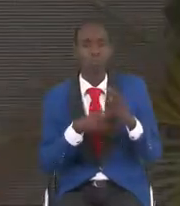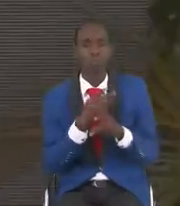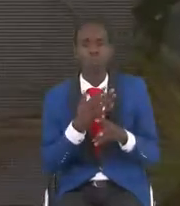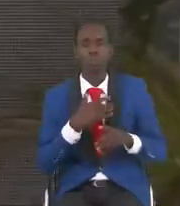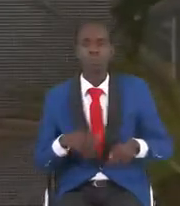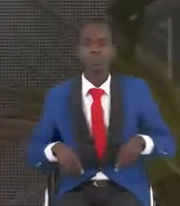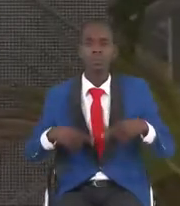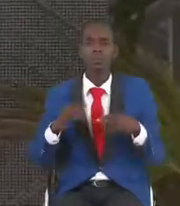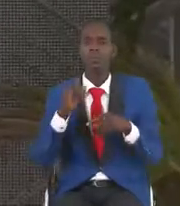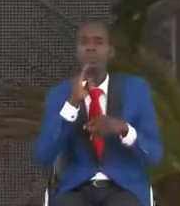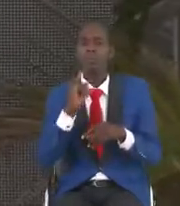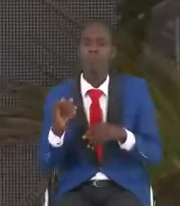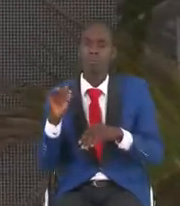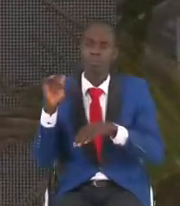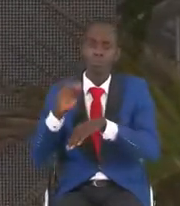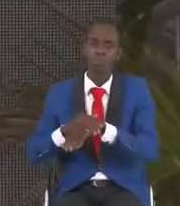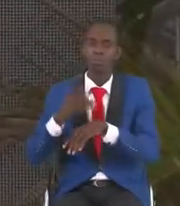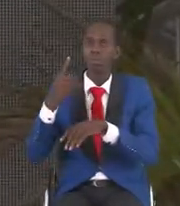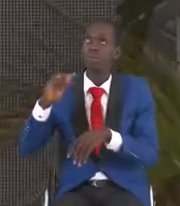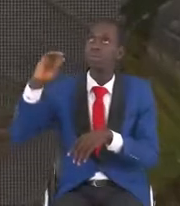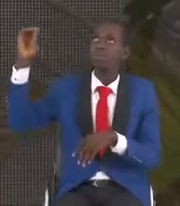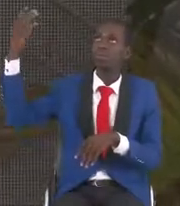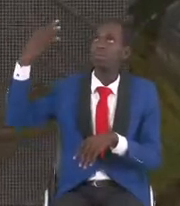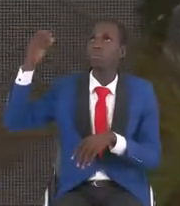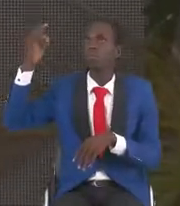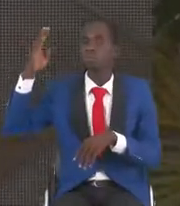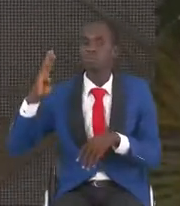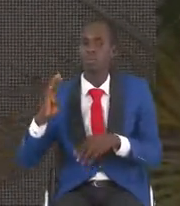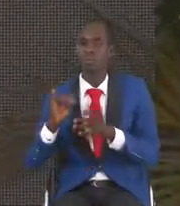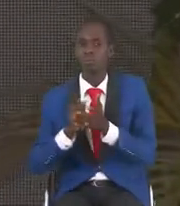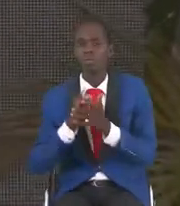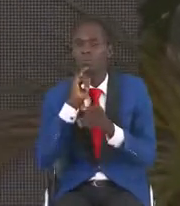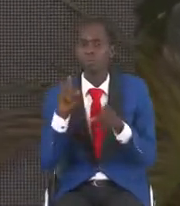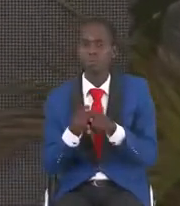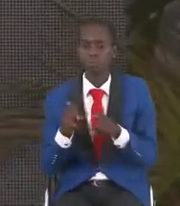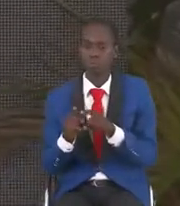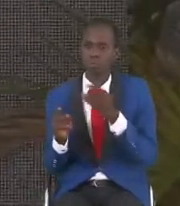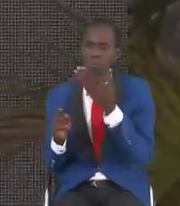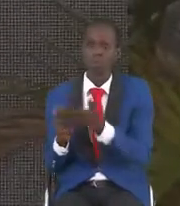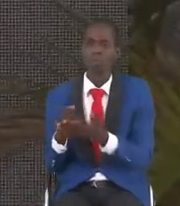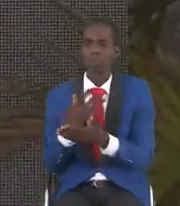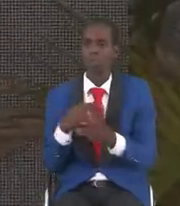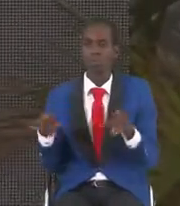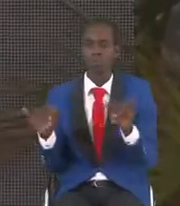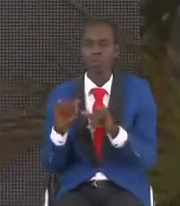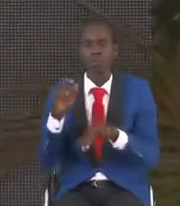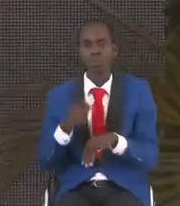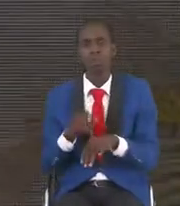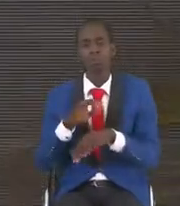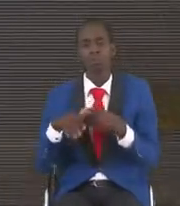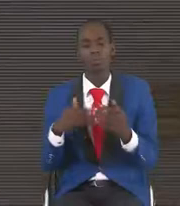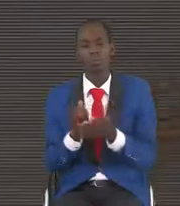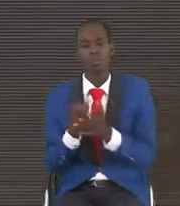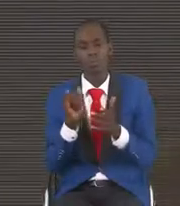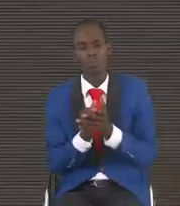on the grace of God that's also available. At the same time, those gloomy things are happening. And